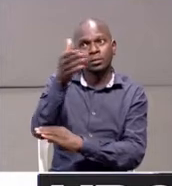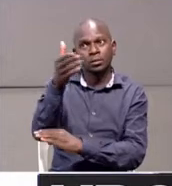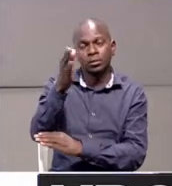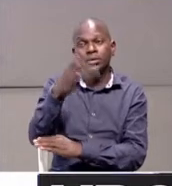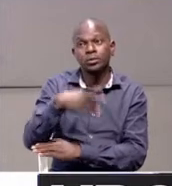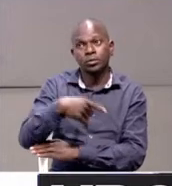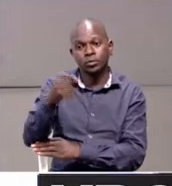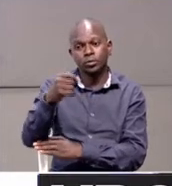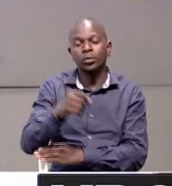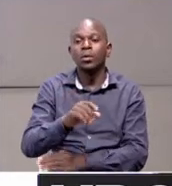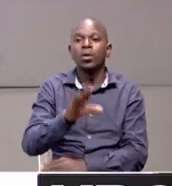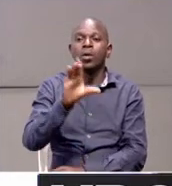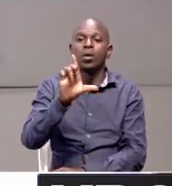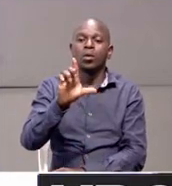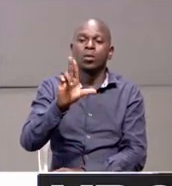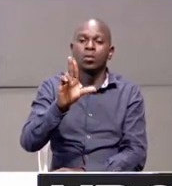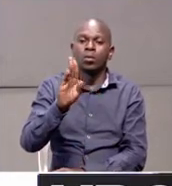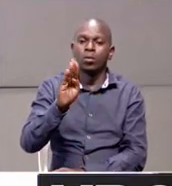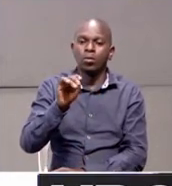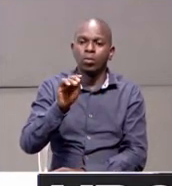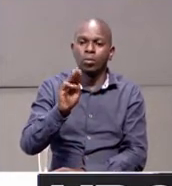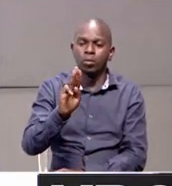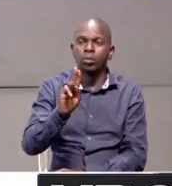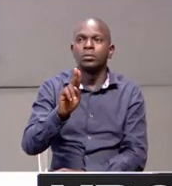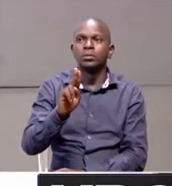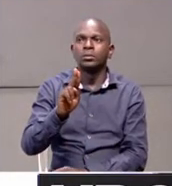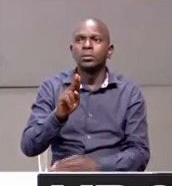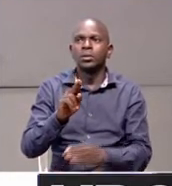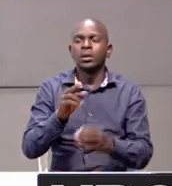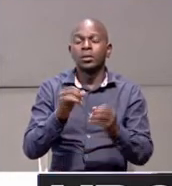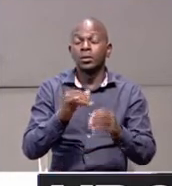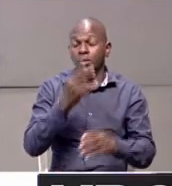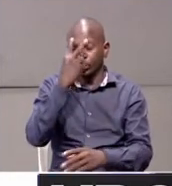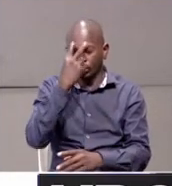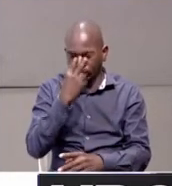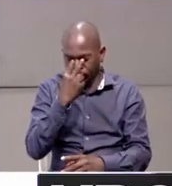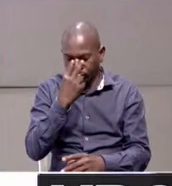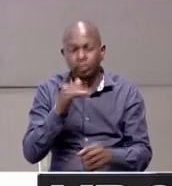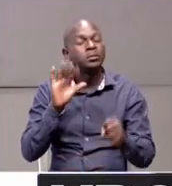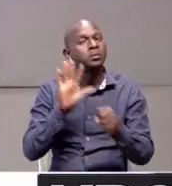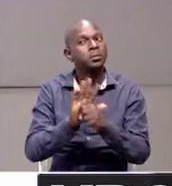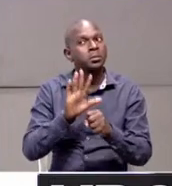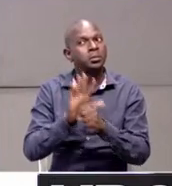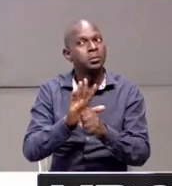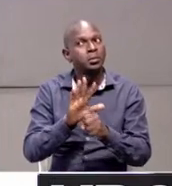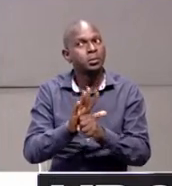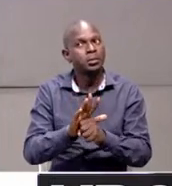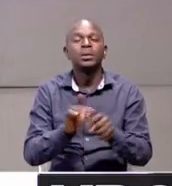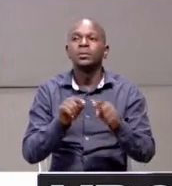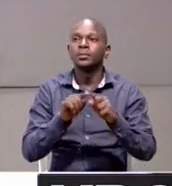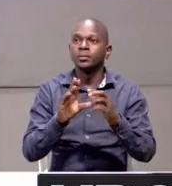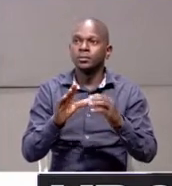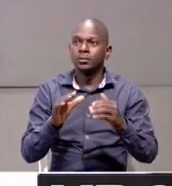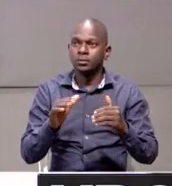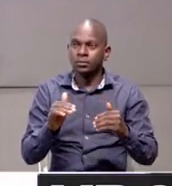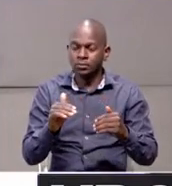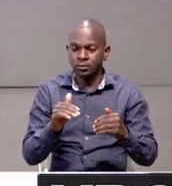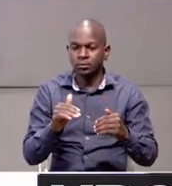Lubu. Era echaro kire kimwa abantu baberere. Alikuja univa